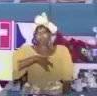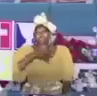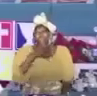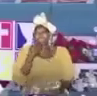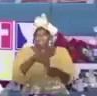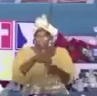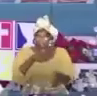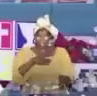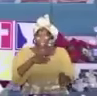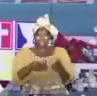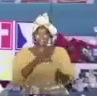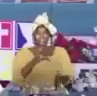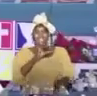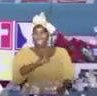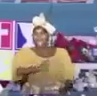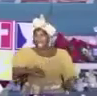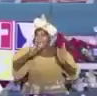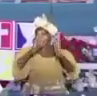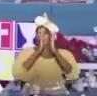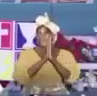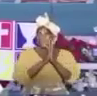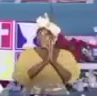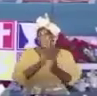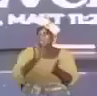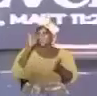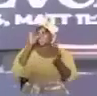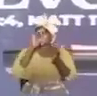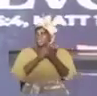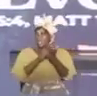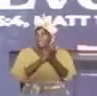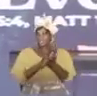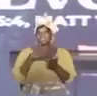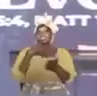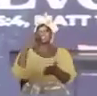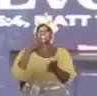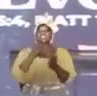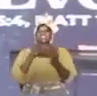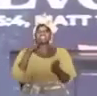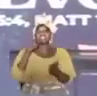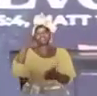oh God, I pray and hope that this dance is to a God they know.